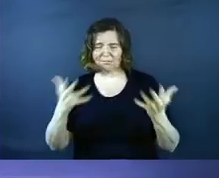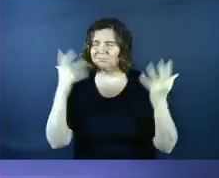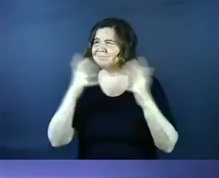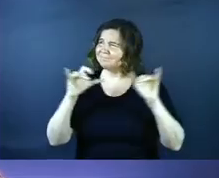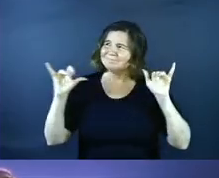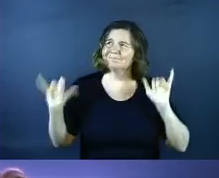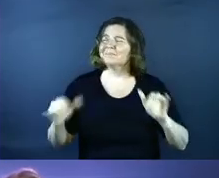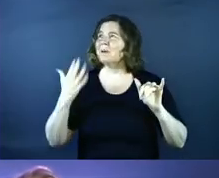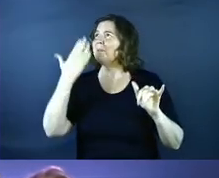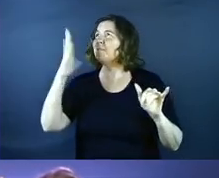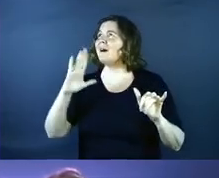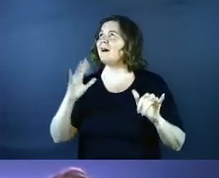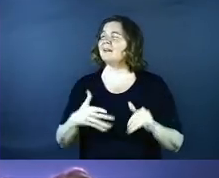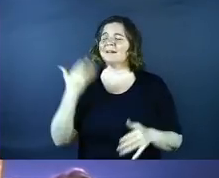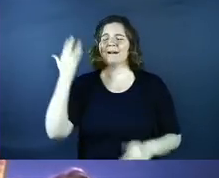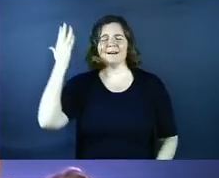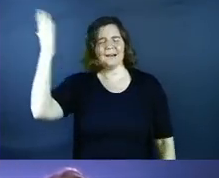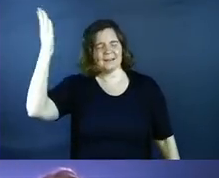the darkness.